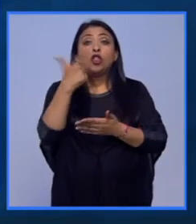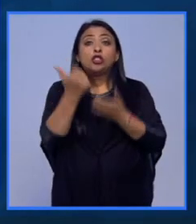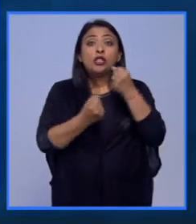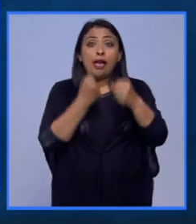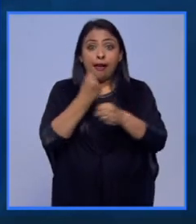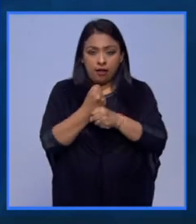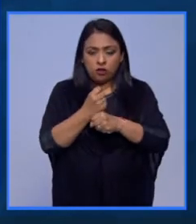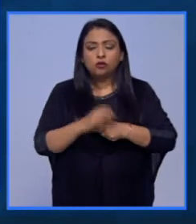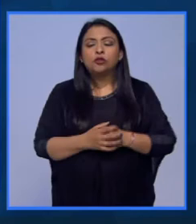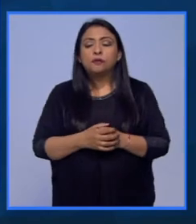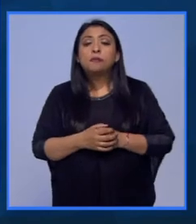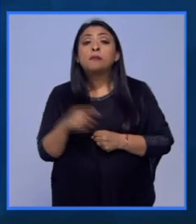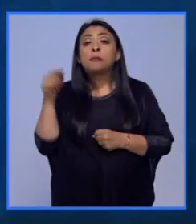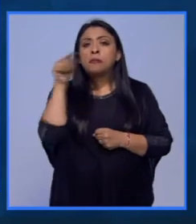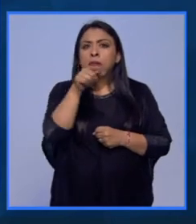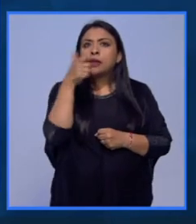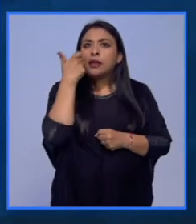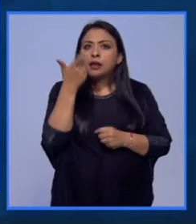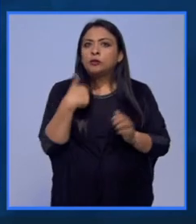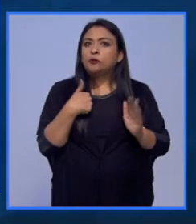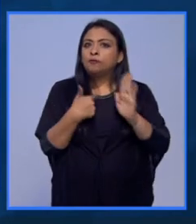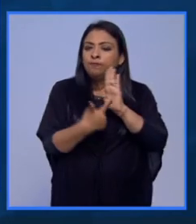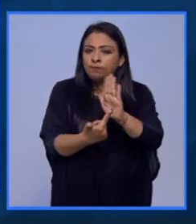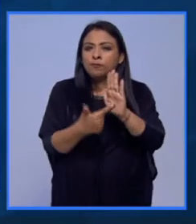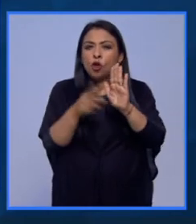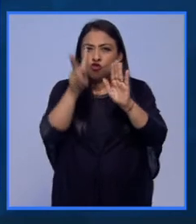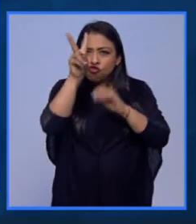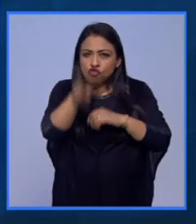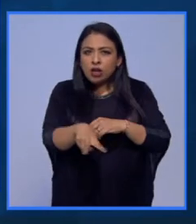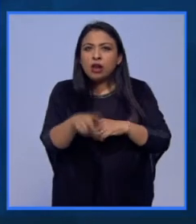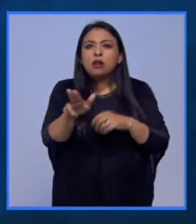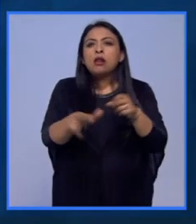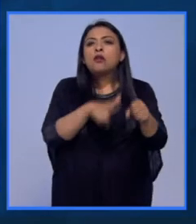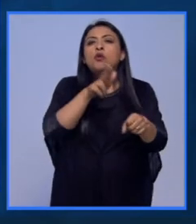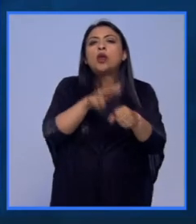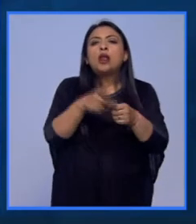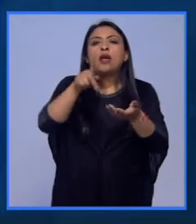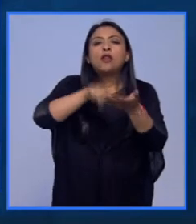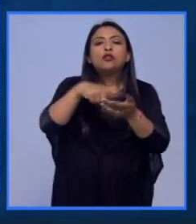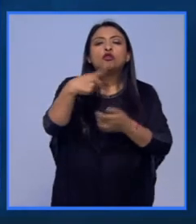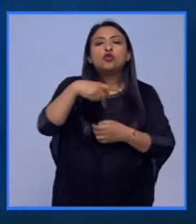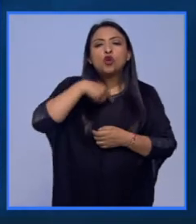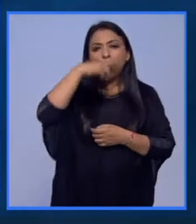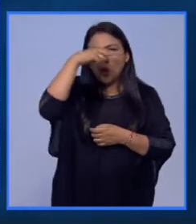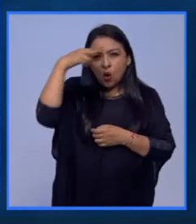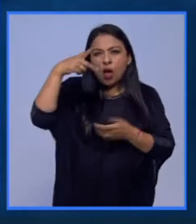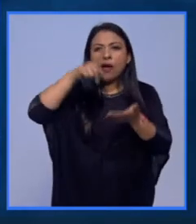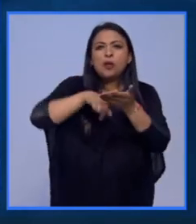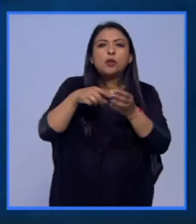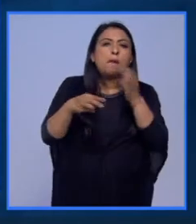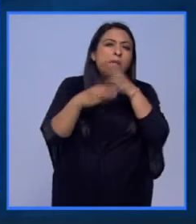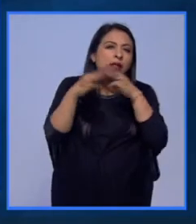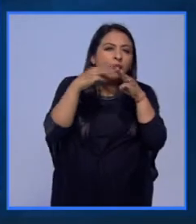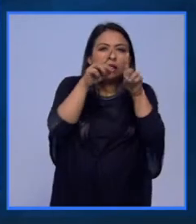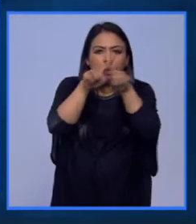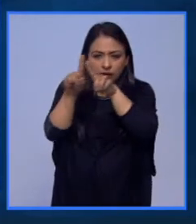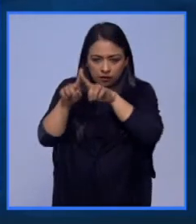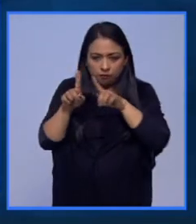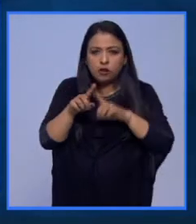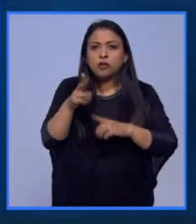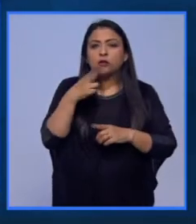And there also we wanted to somehow reflect the Norwegian, both the